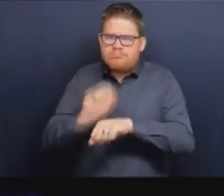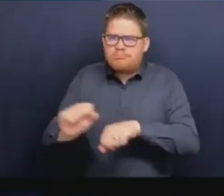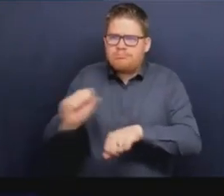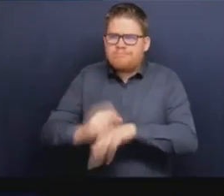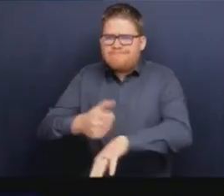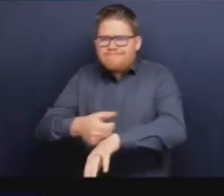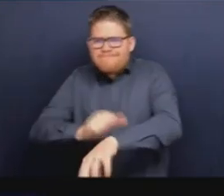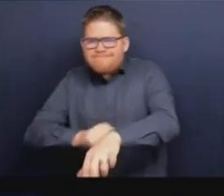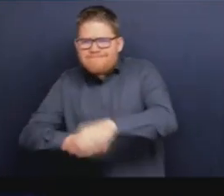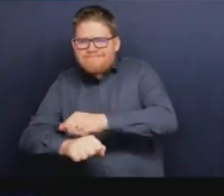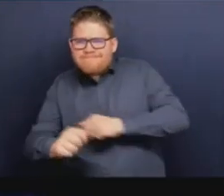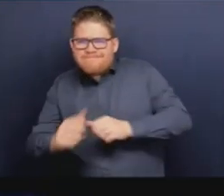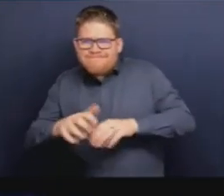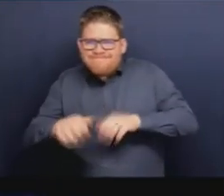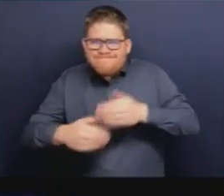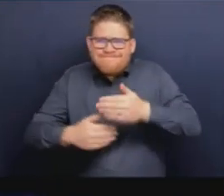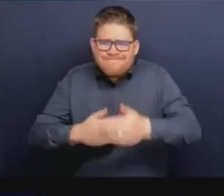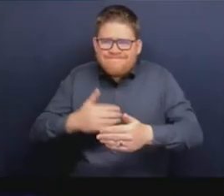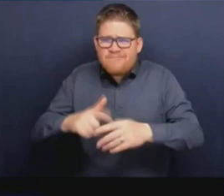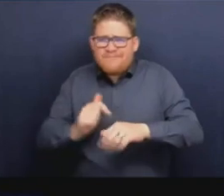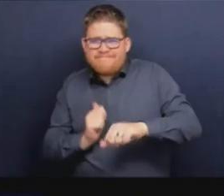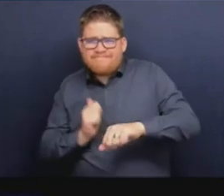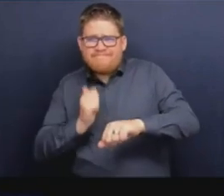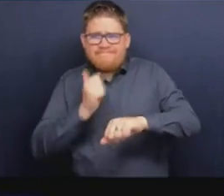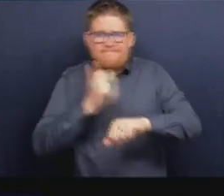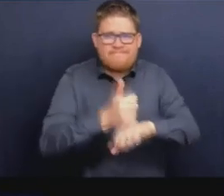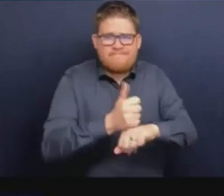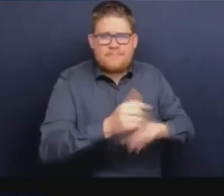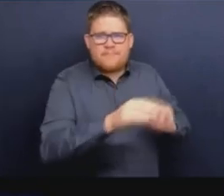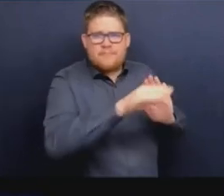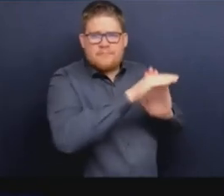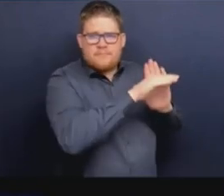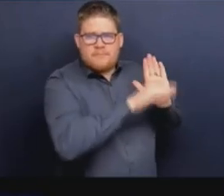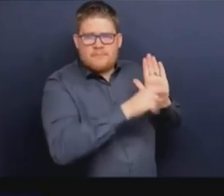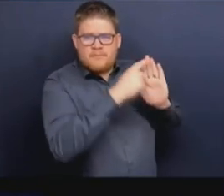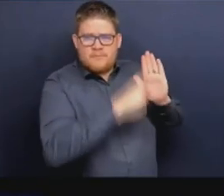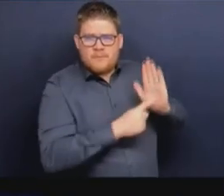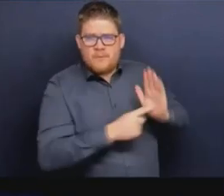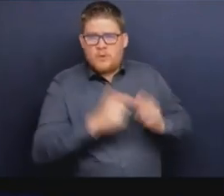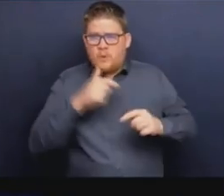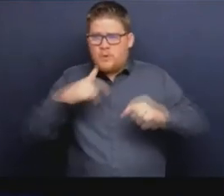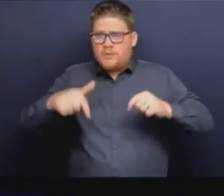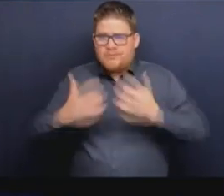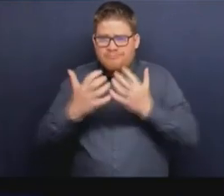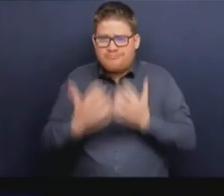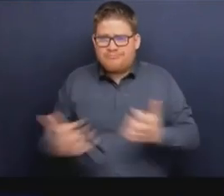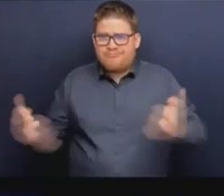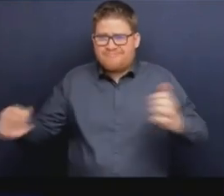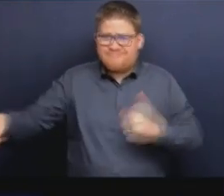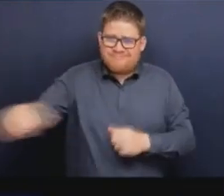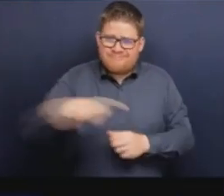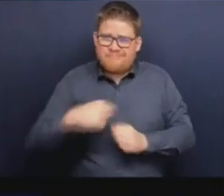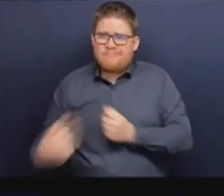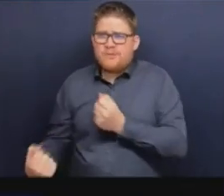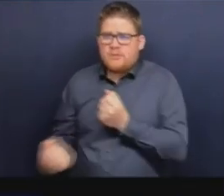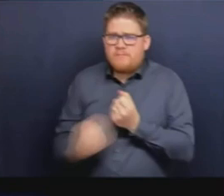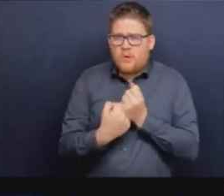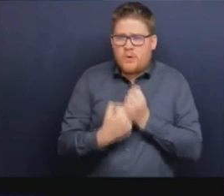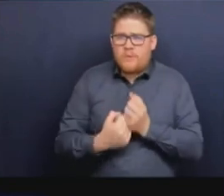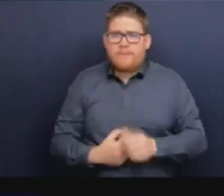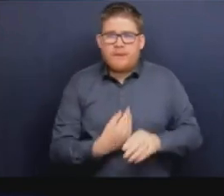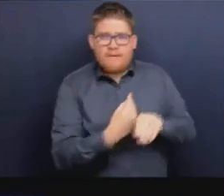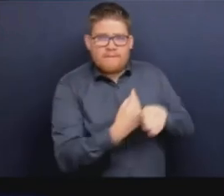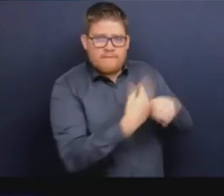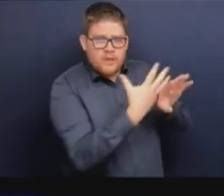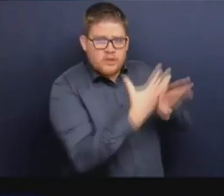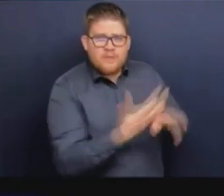support of countless people, many of whom are joining us today, in person and also virtually.